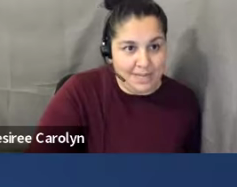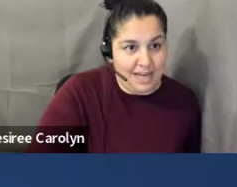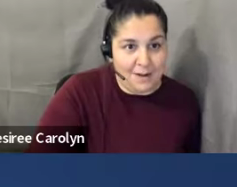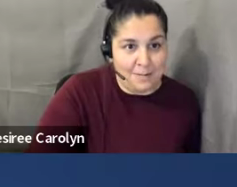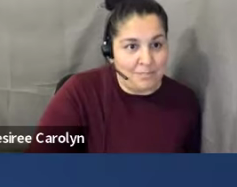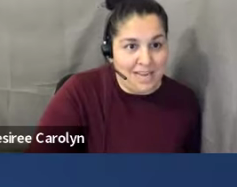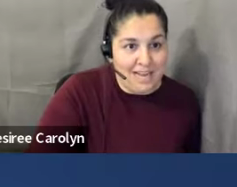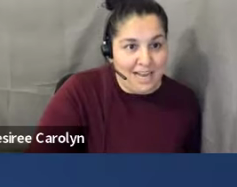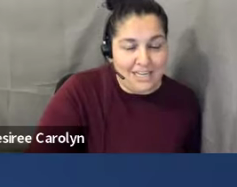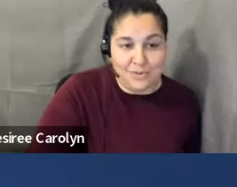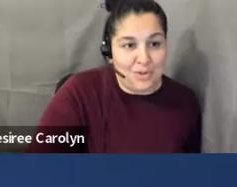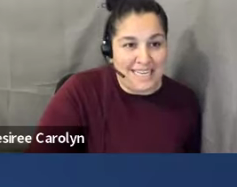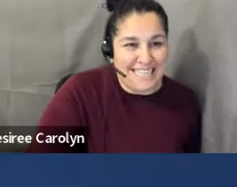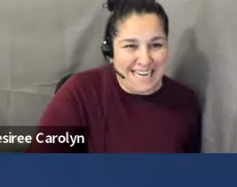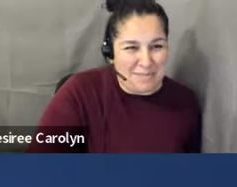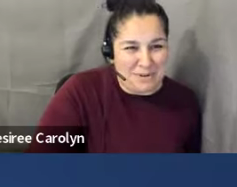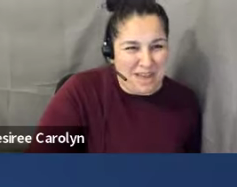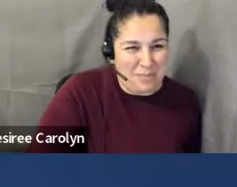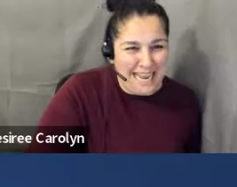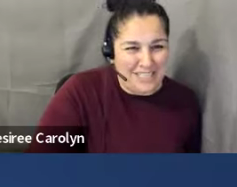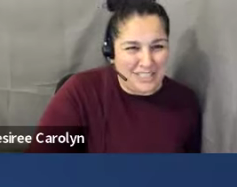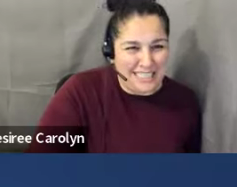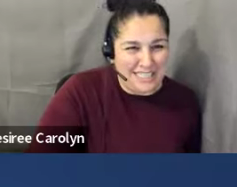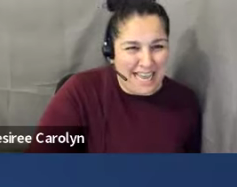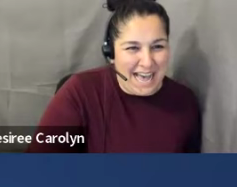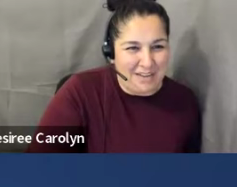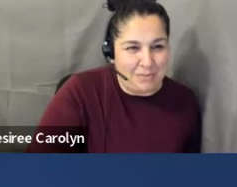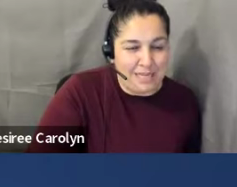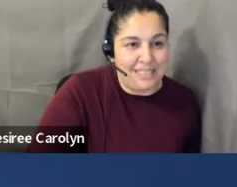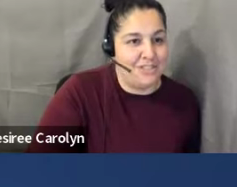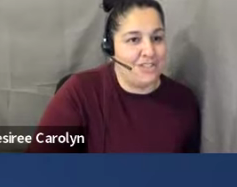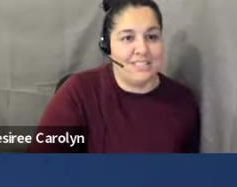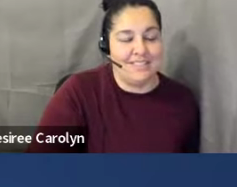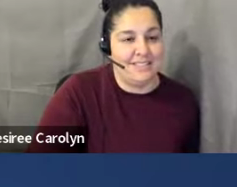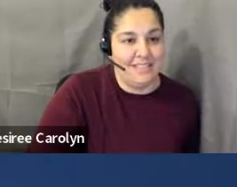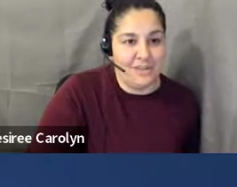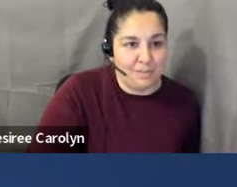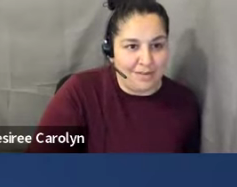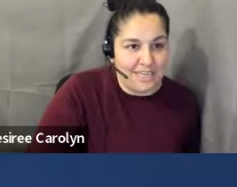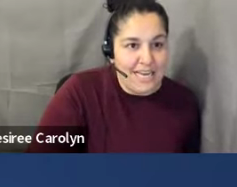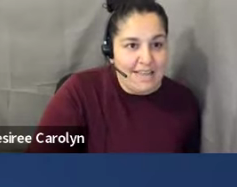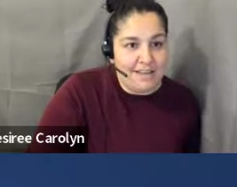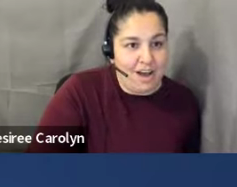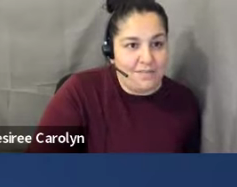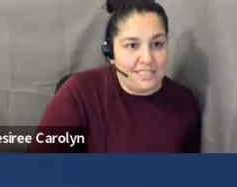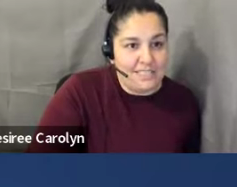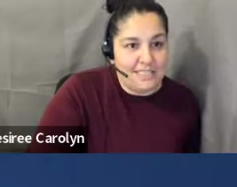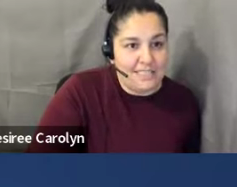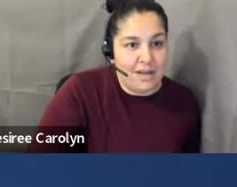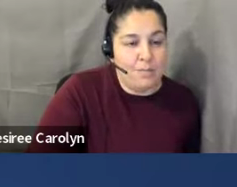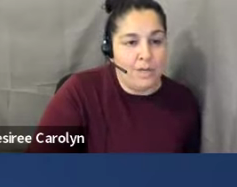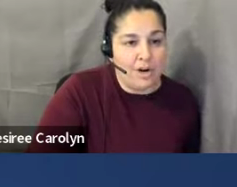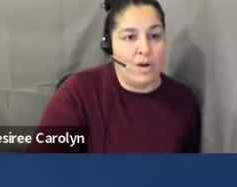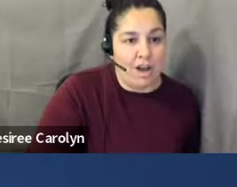them. I don't know the exact number of how many agencies they have, but it's just a huge amount. The